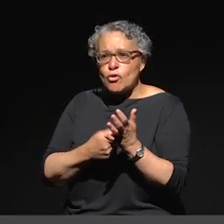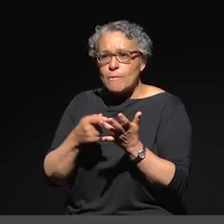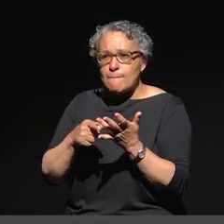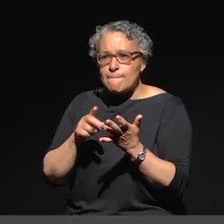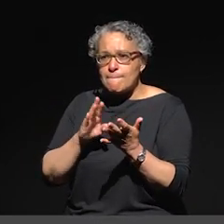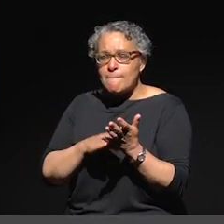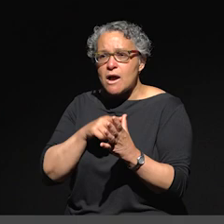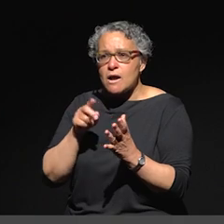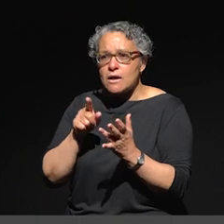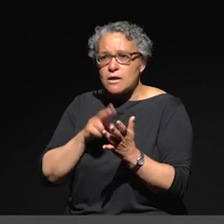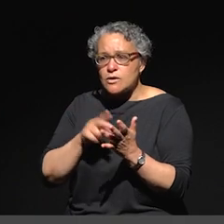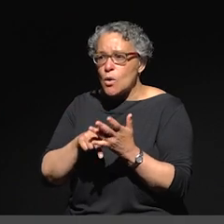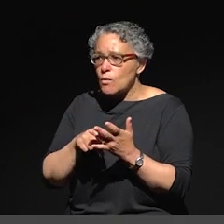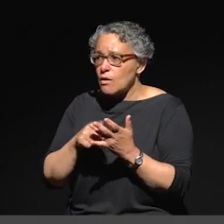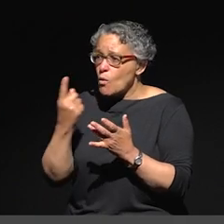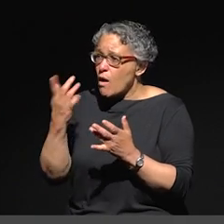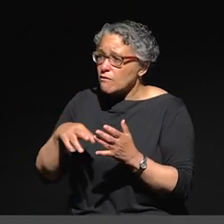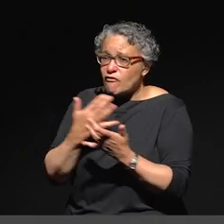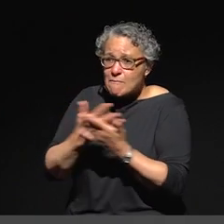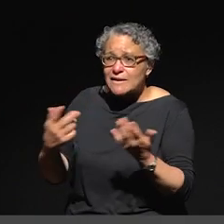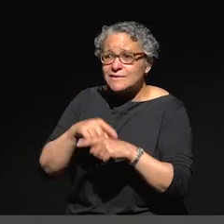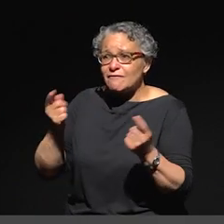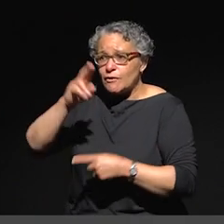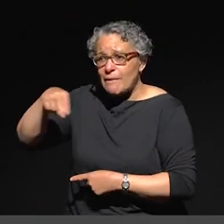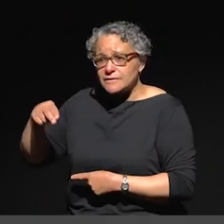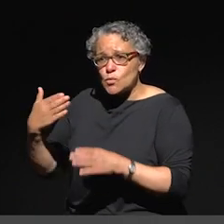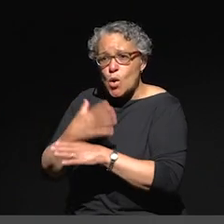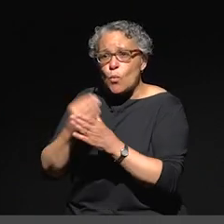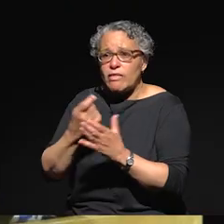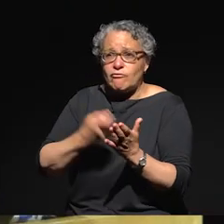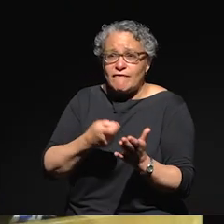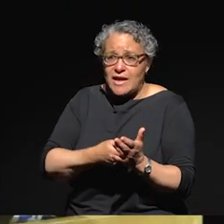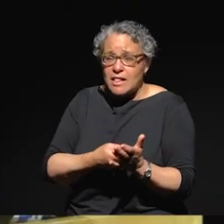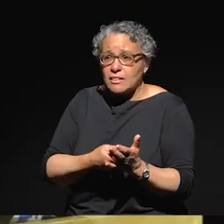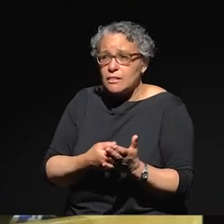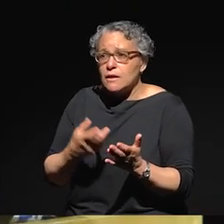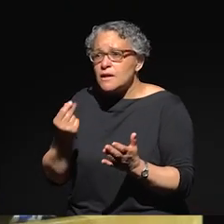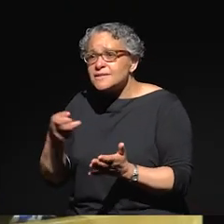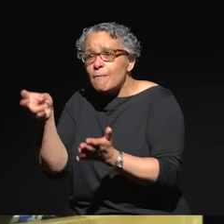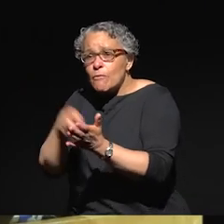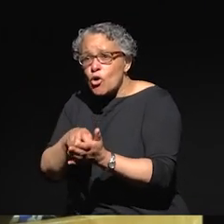painters that worked with Raphael, some closely, some more peripherally, some as contractors, some